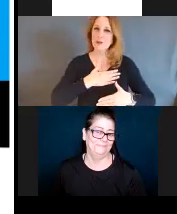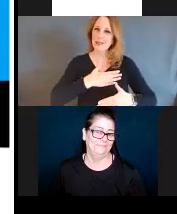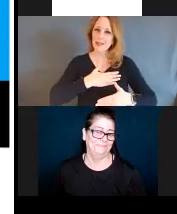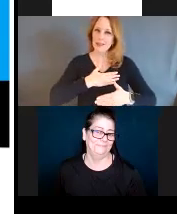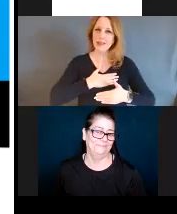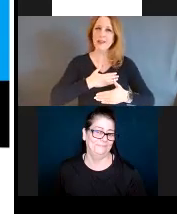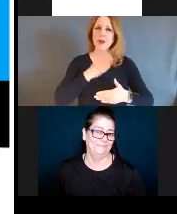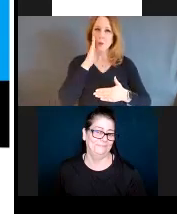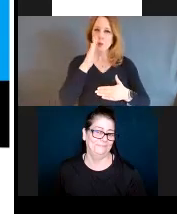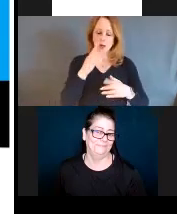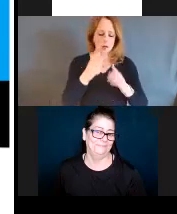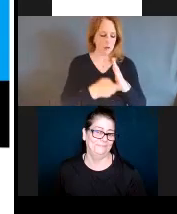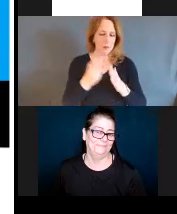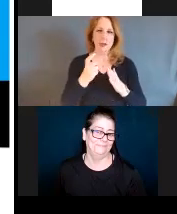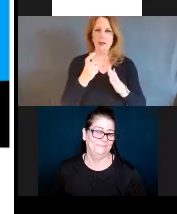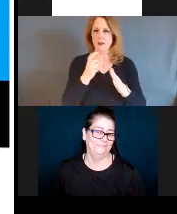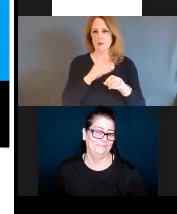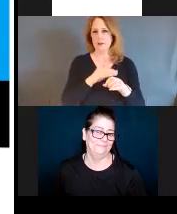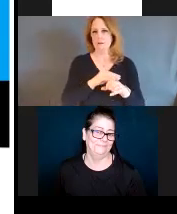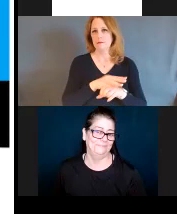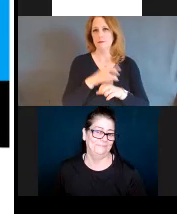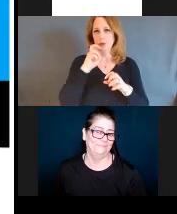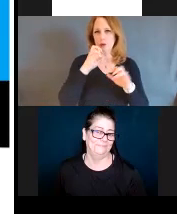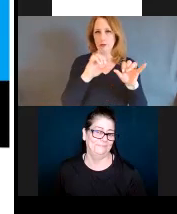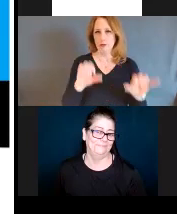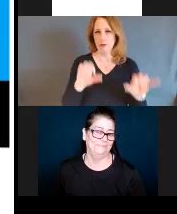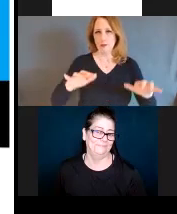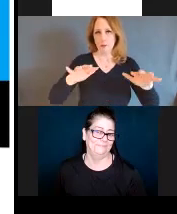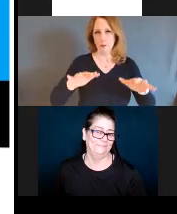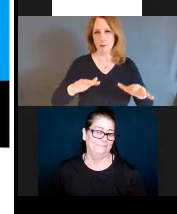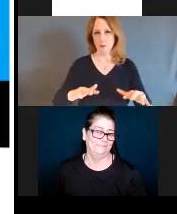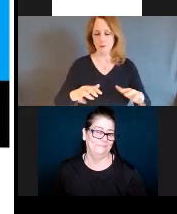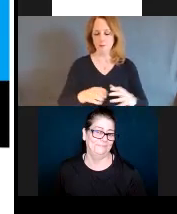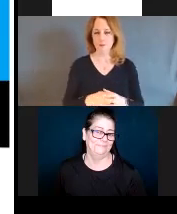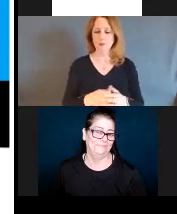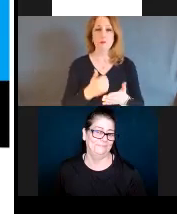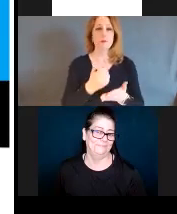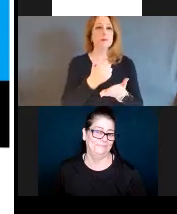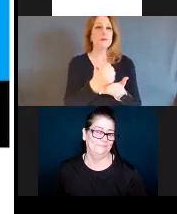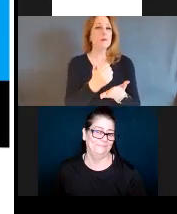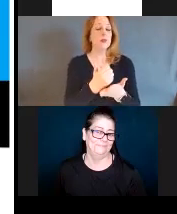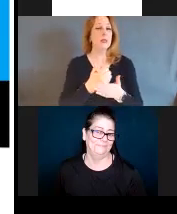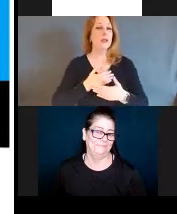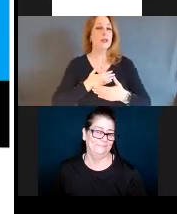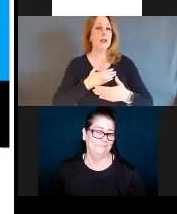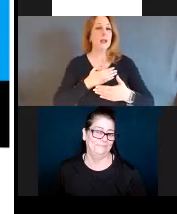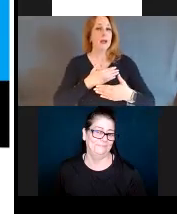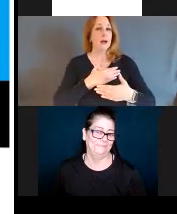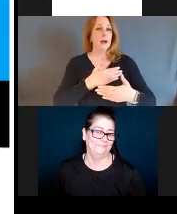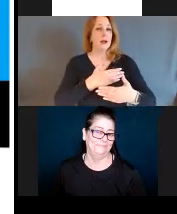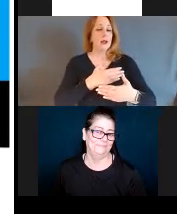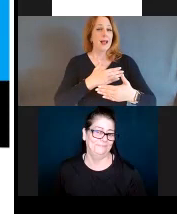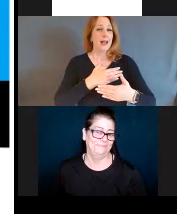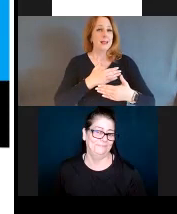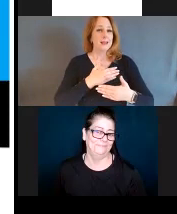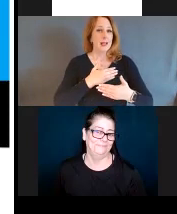deep breathing. It's helpful to have your inhales and exhales the same length, or to have your